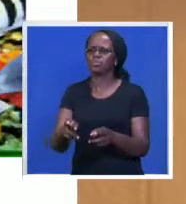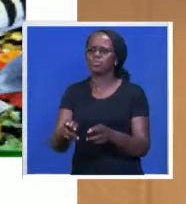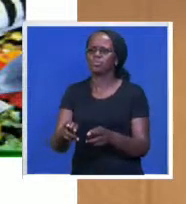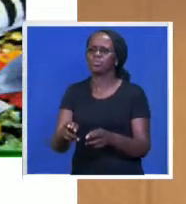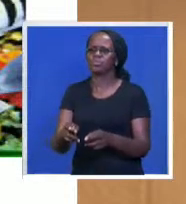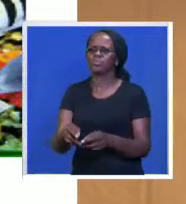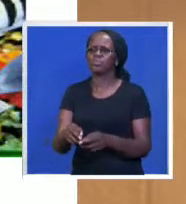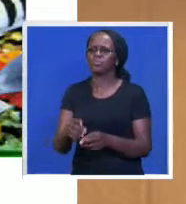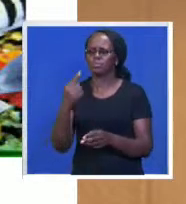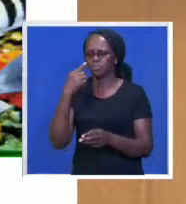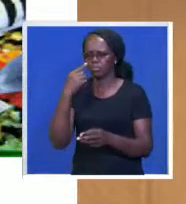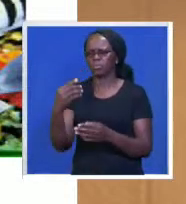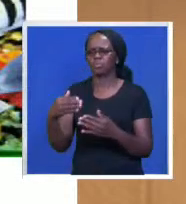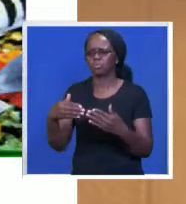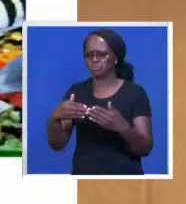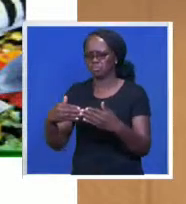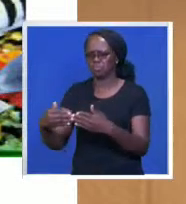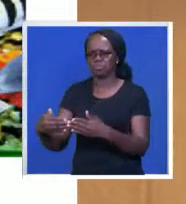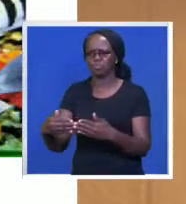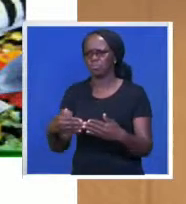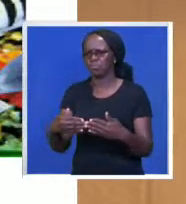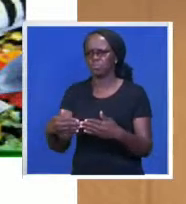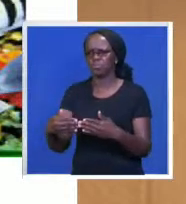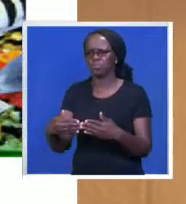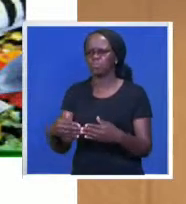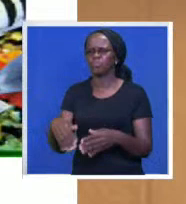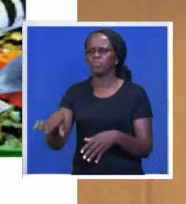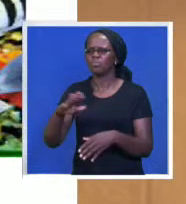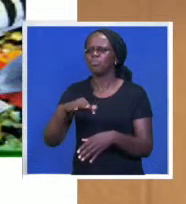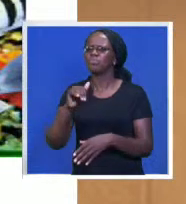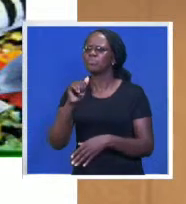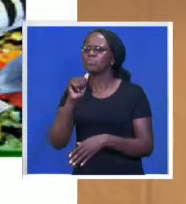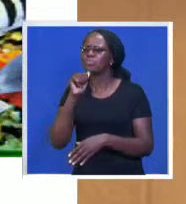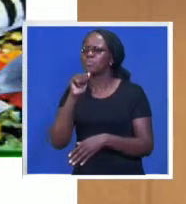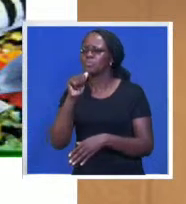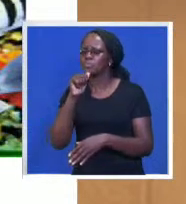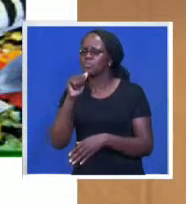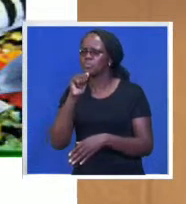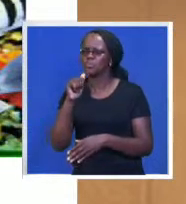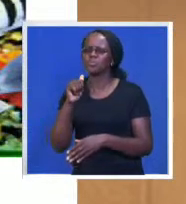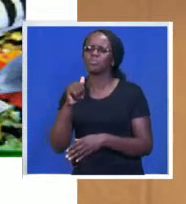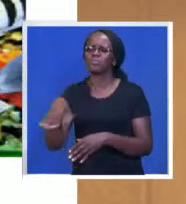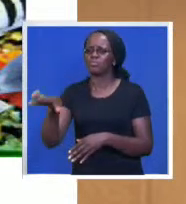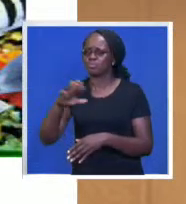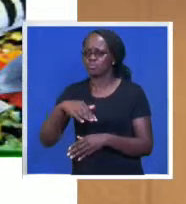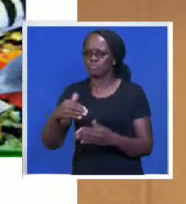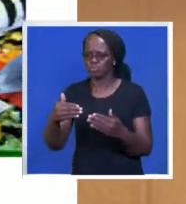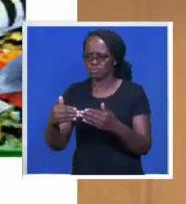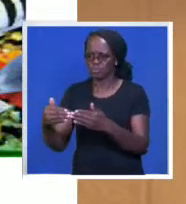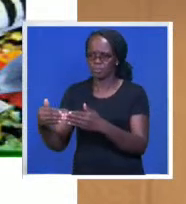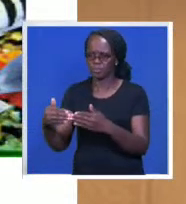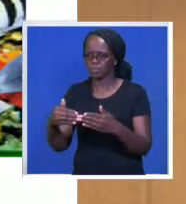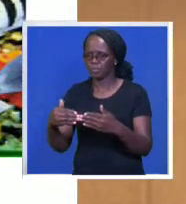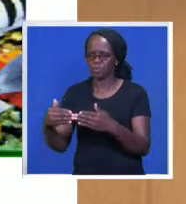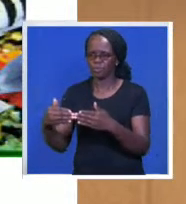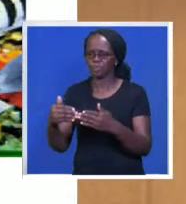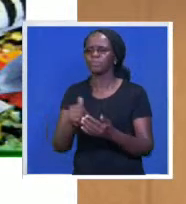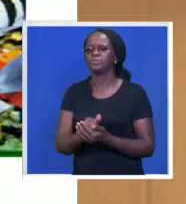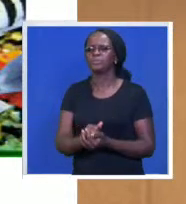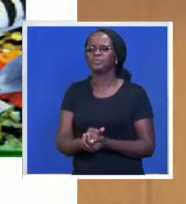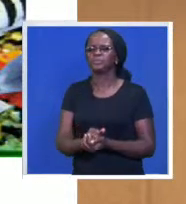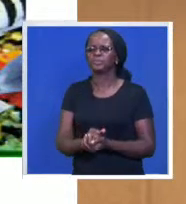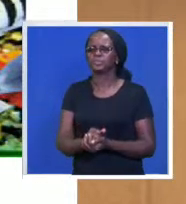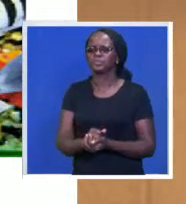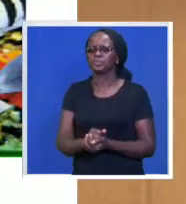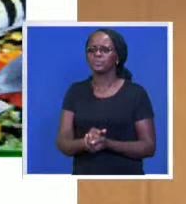aquatic animals. So here there are fish here. We need to take care of these animals as well